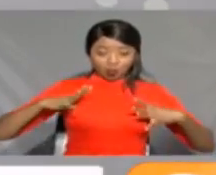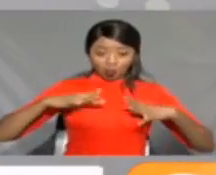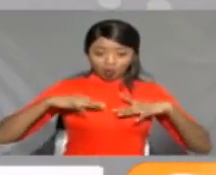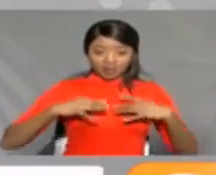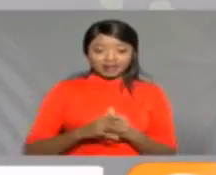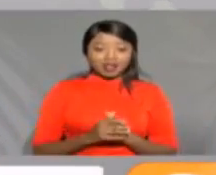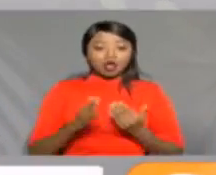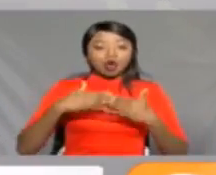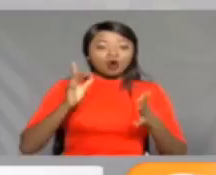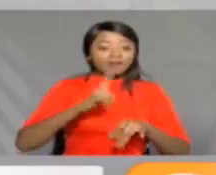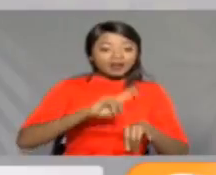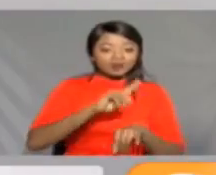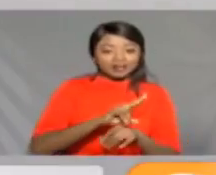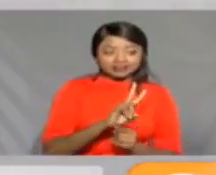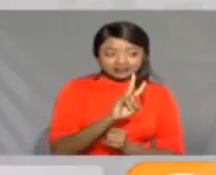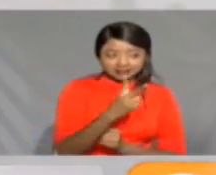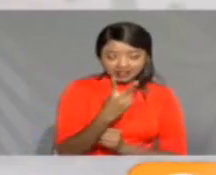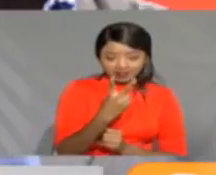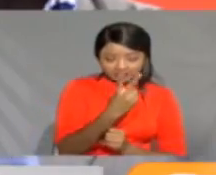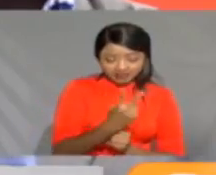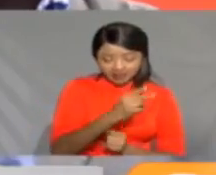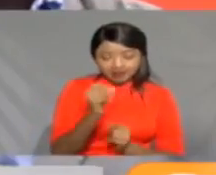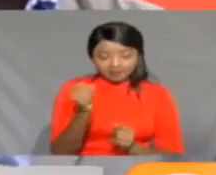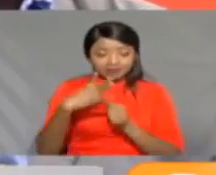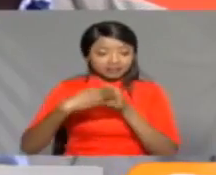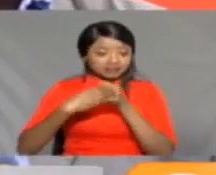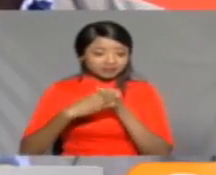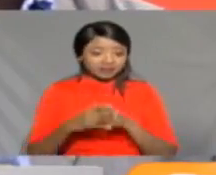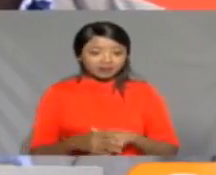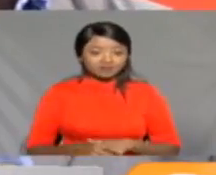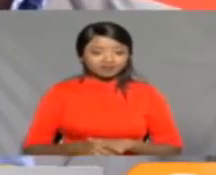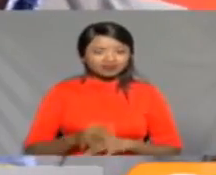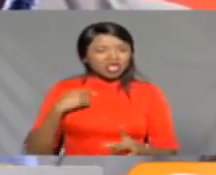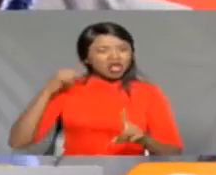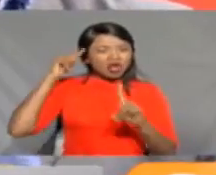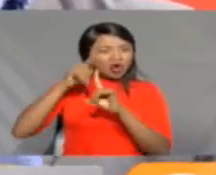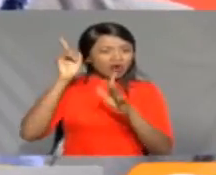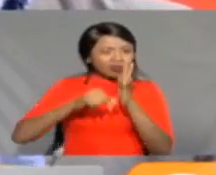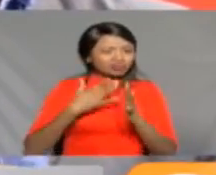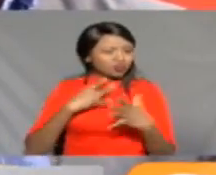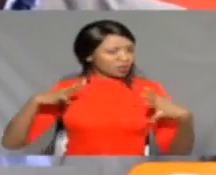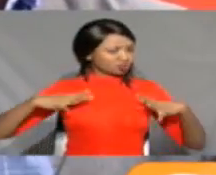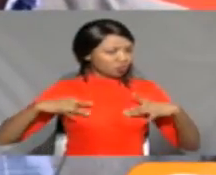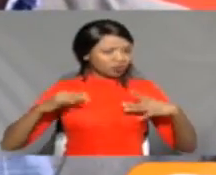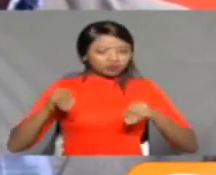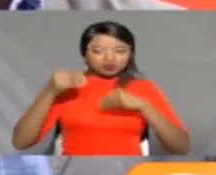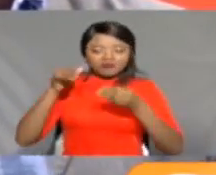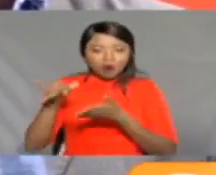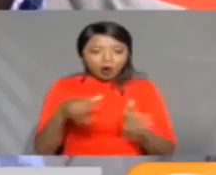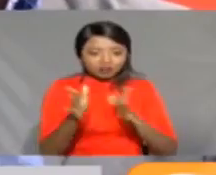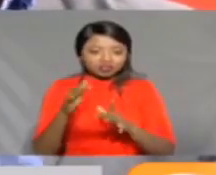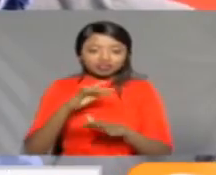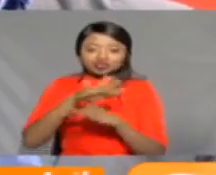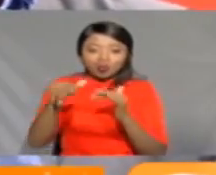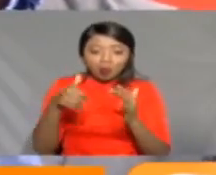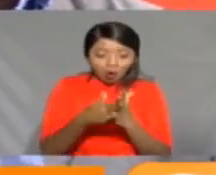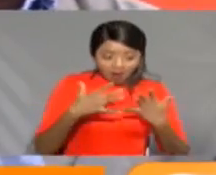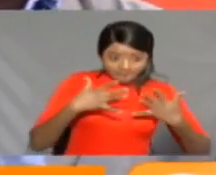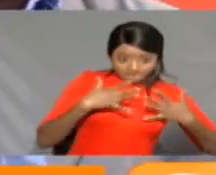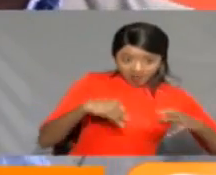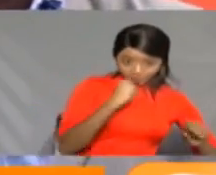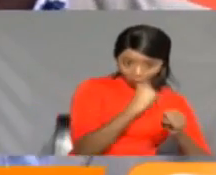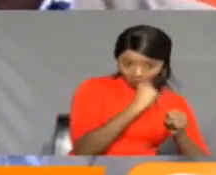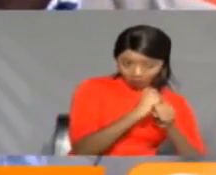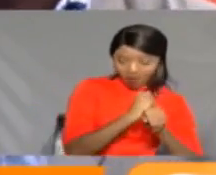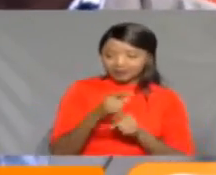of September to pave way for the exercise. The purpose of why we are requesting for a holiday is to give opportunity to both the enumerators and the